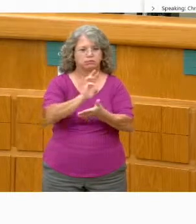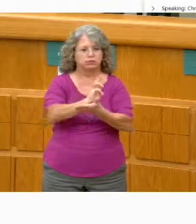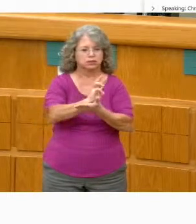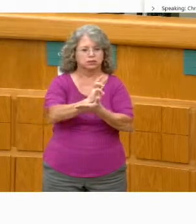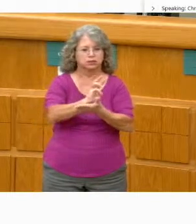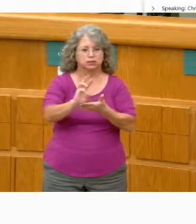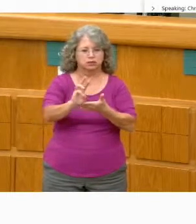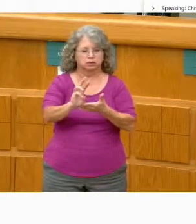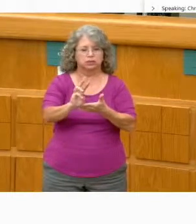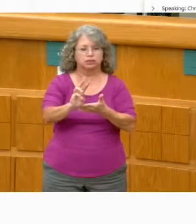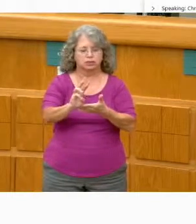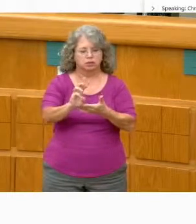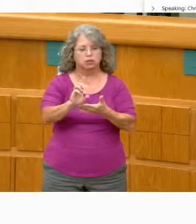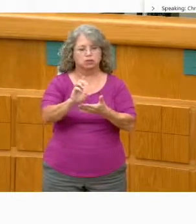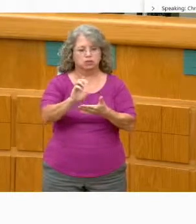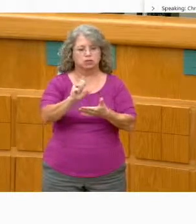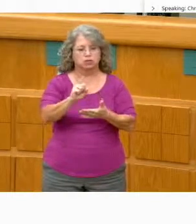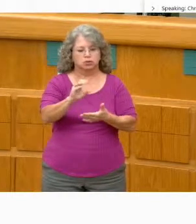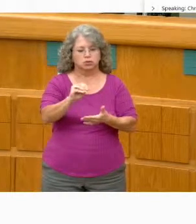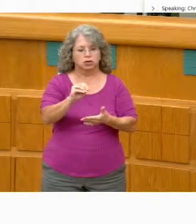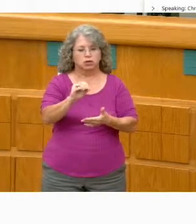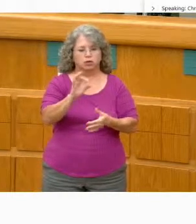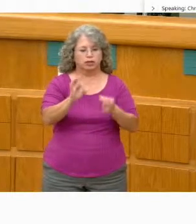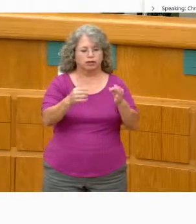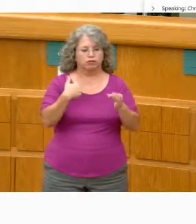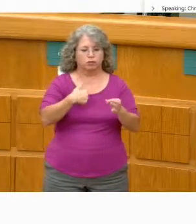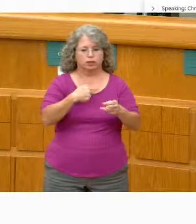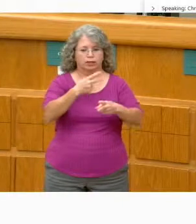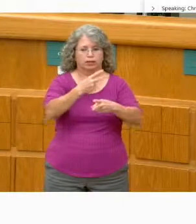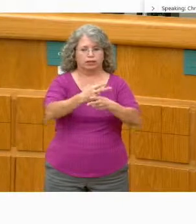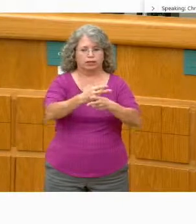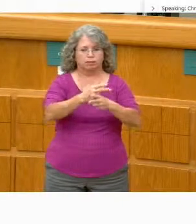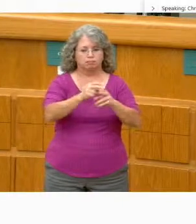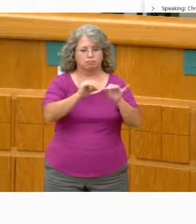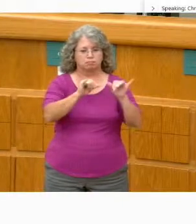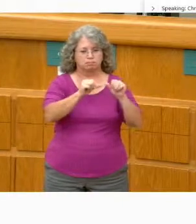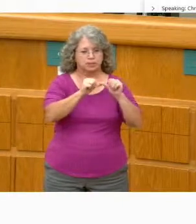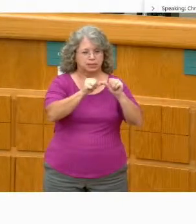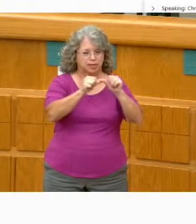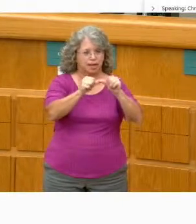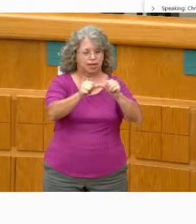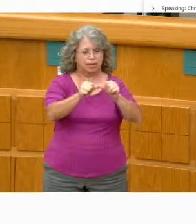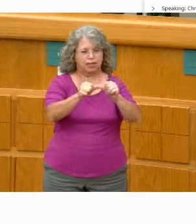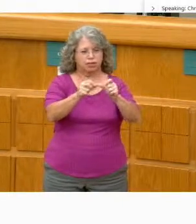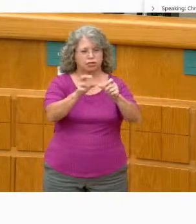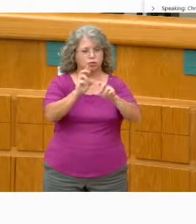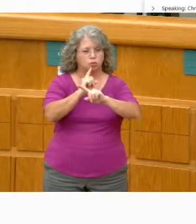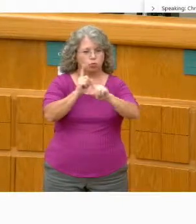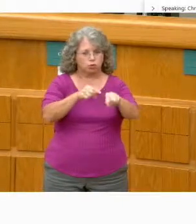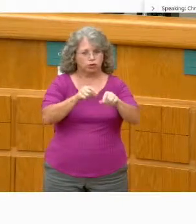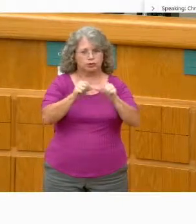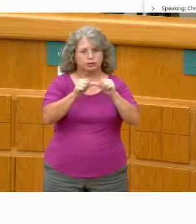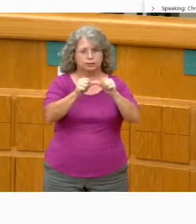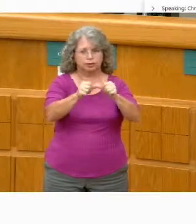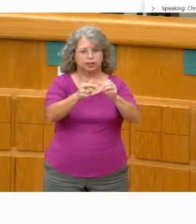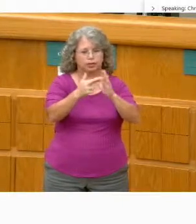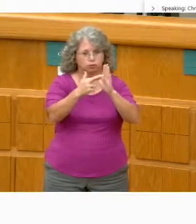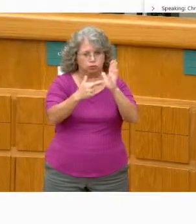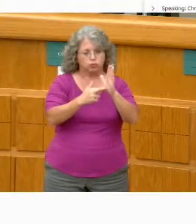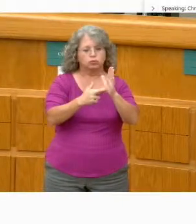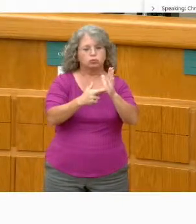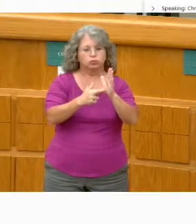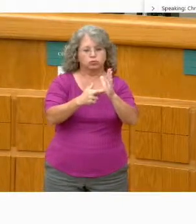month and a half at this point. So it indicates that if we keep a steady level of regulation and we all kind of, social